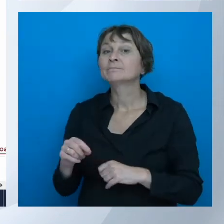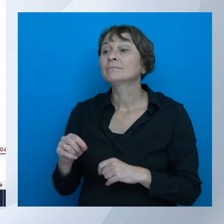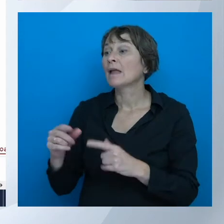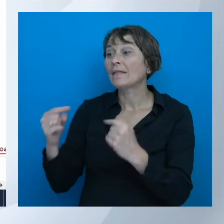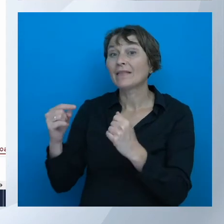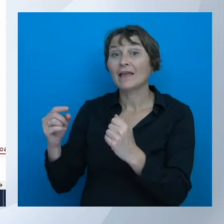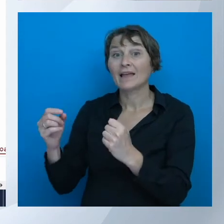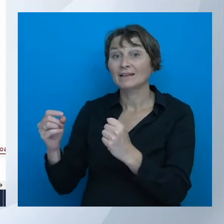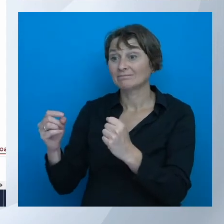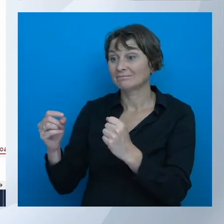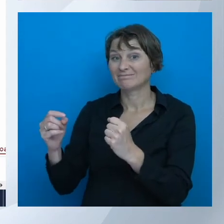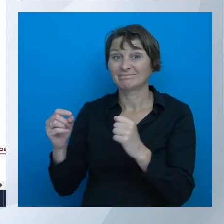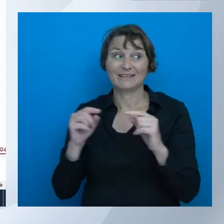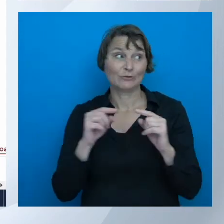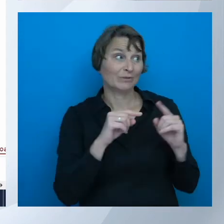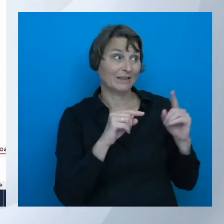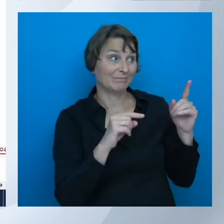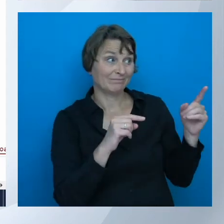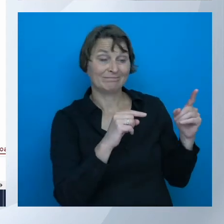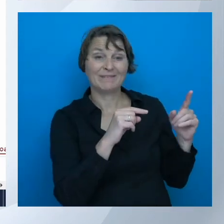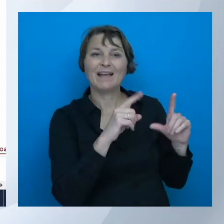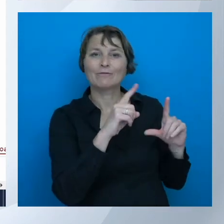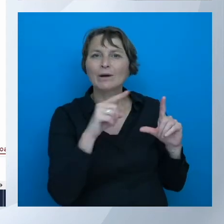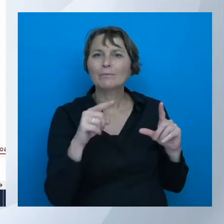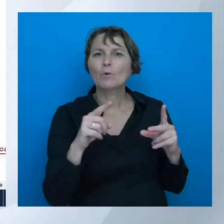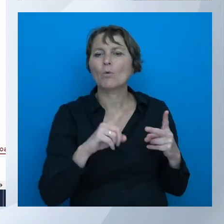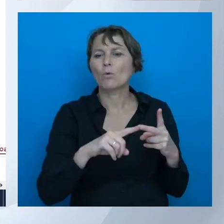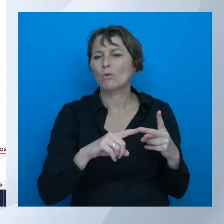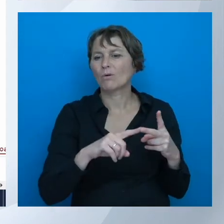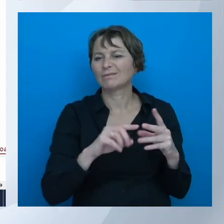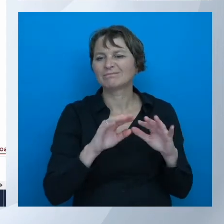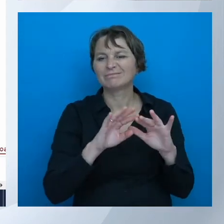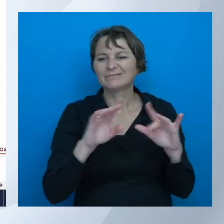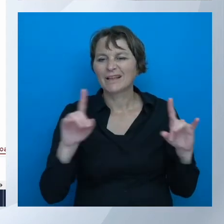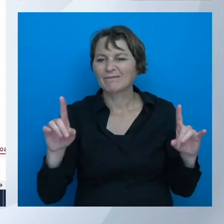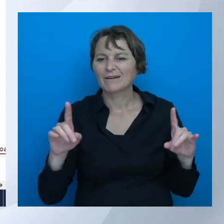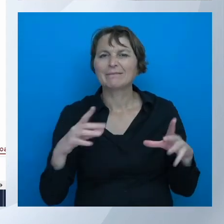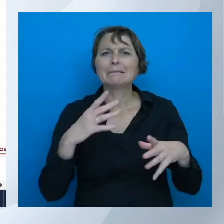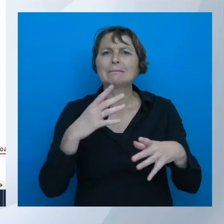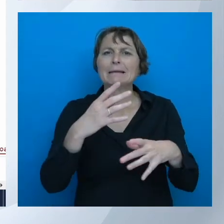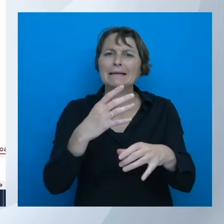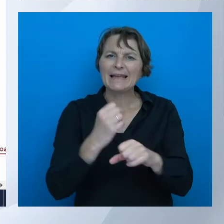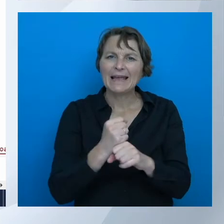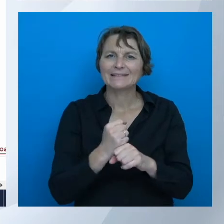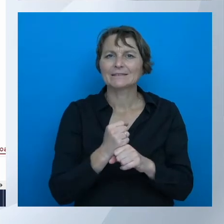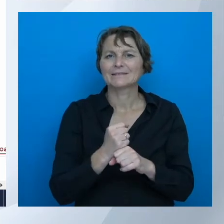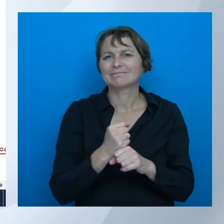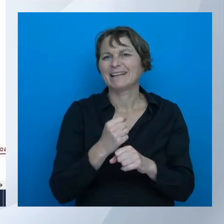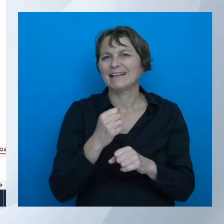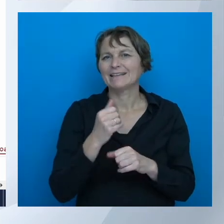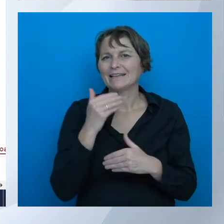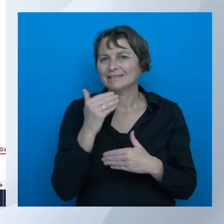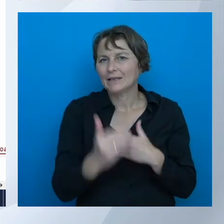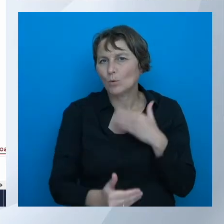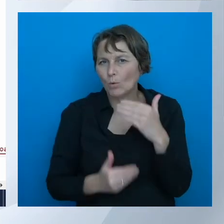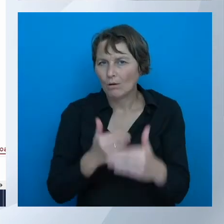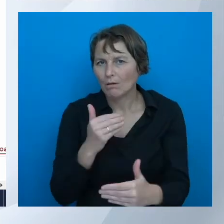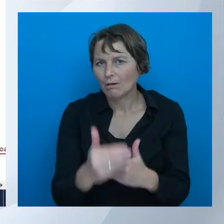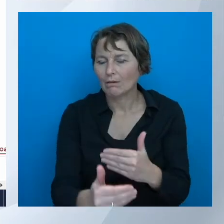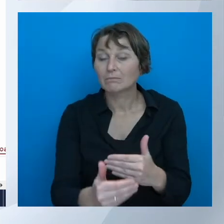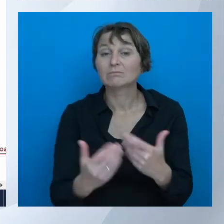graph, or can go to SQL, get things in SQL that I do have permissions on. For instance, if you have row